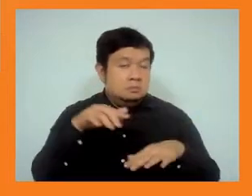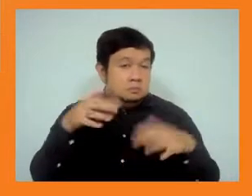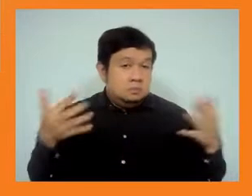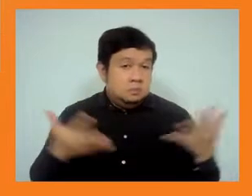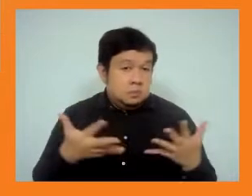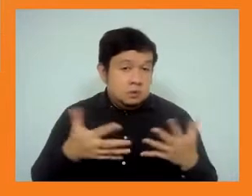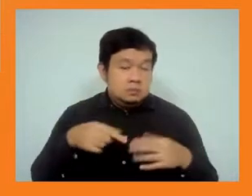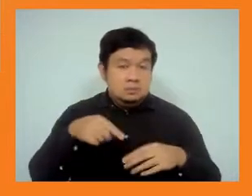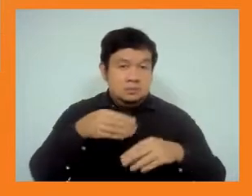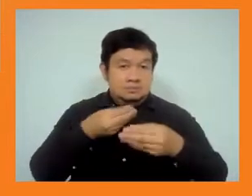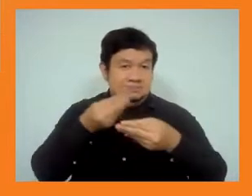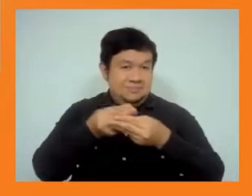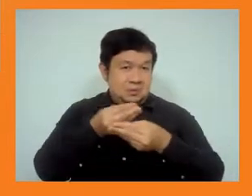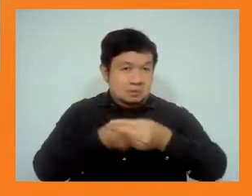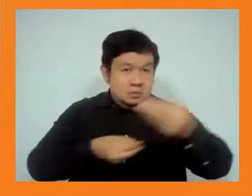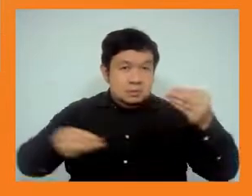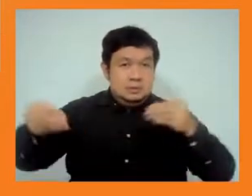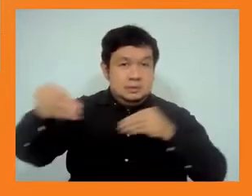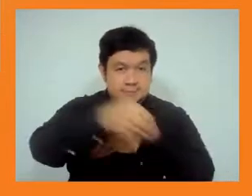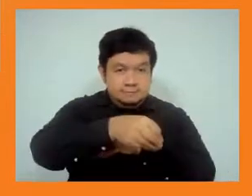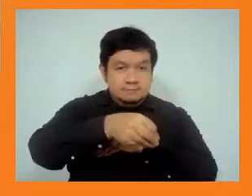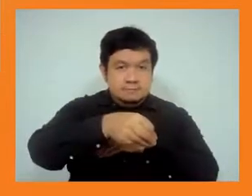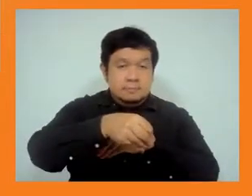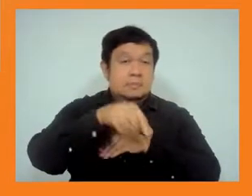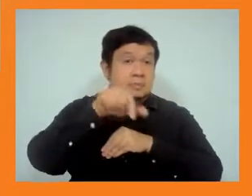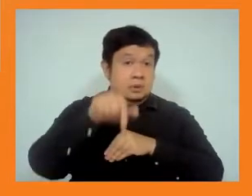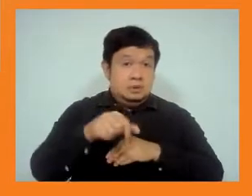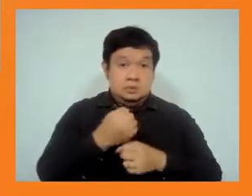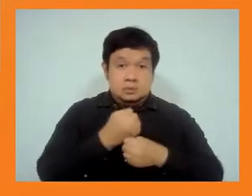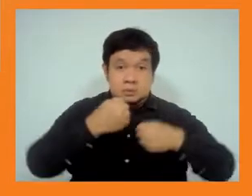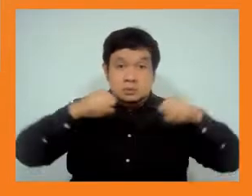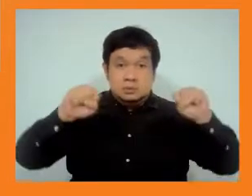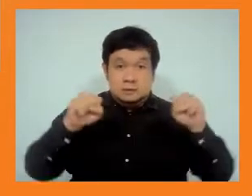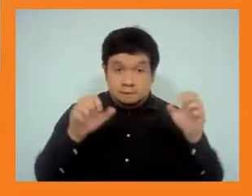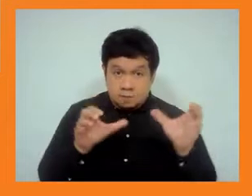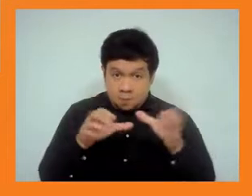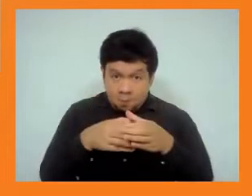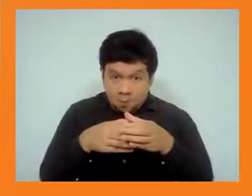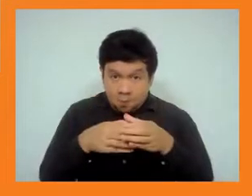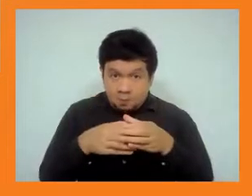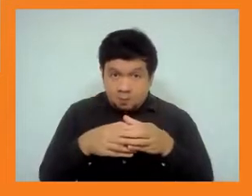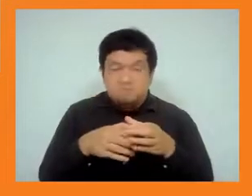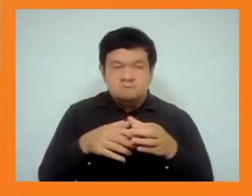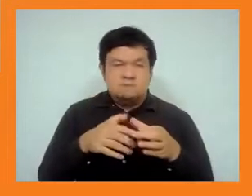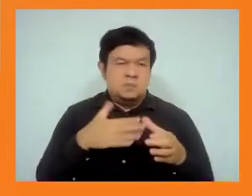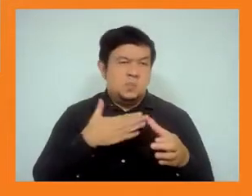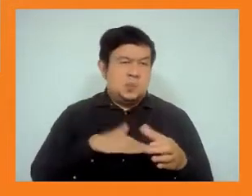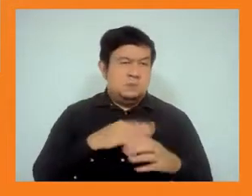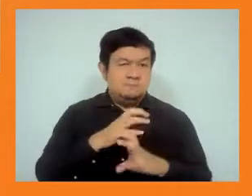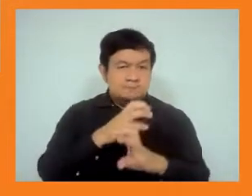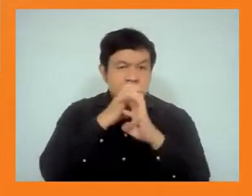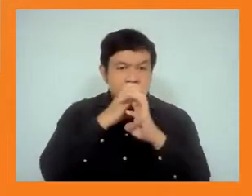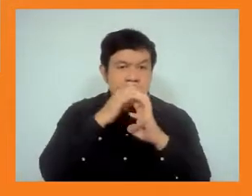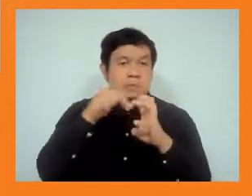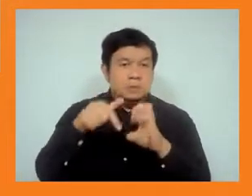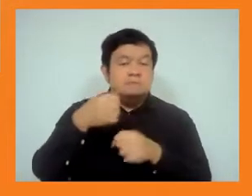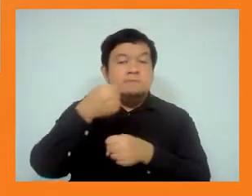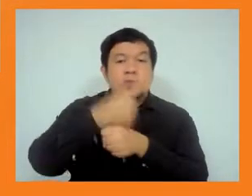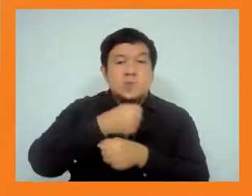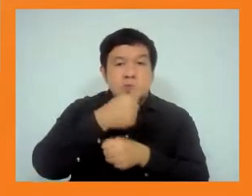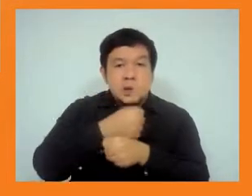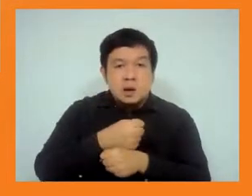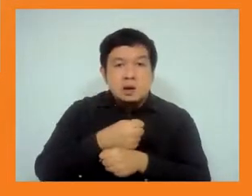moving forward, I would like to call upon the president from Freedom from Debt Coalition, Professor Emeritus Dean Reneo Freneo of the University